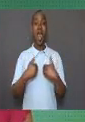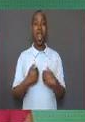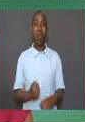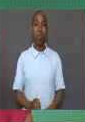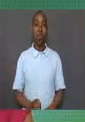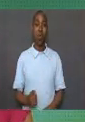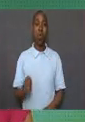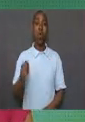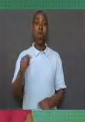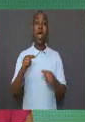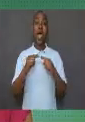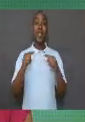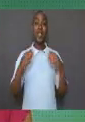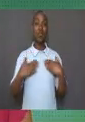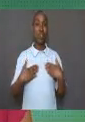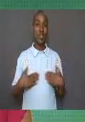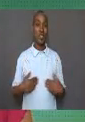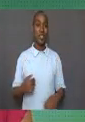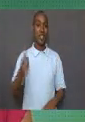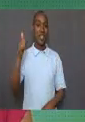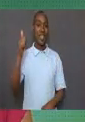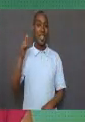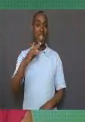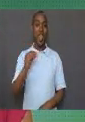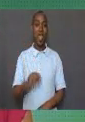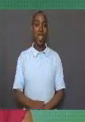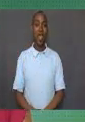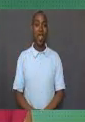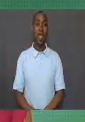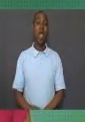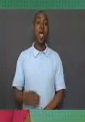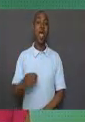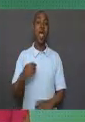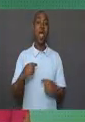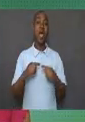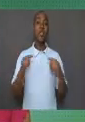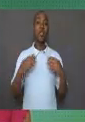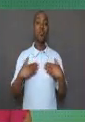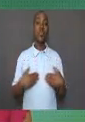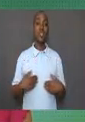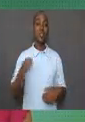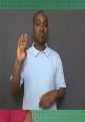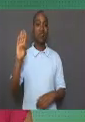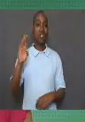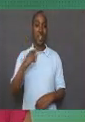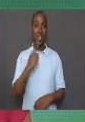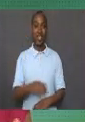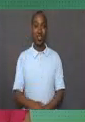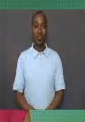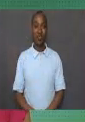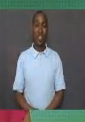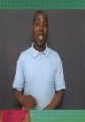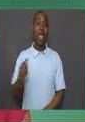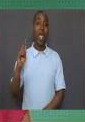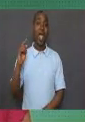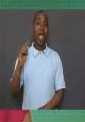antibody A and antibody B. The antigen on the surface make